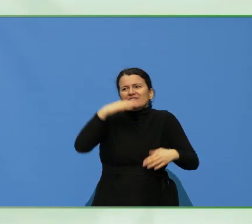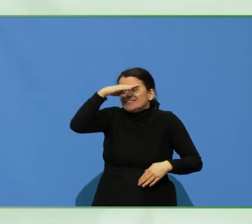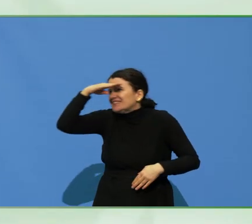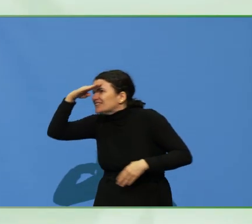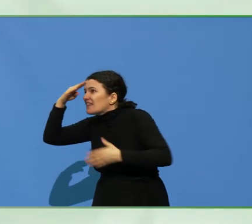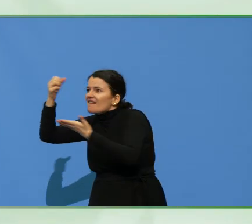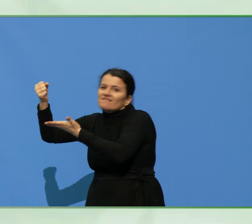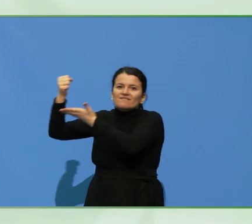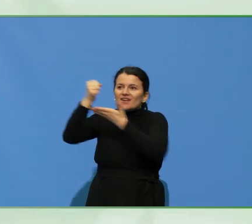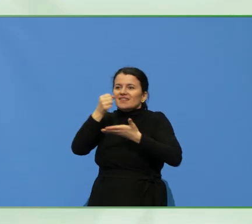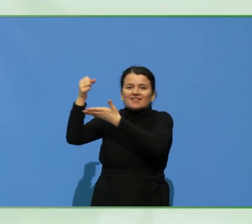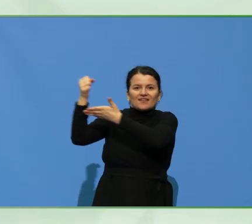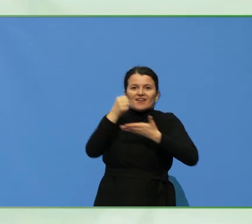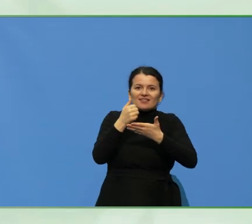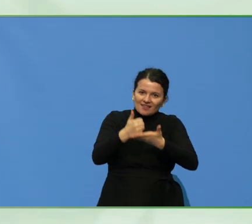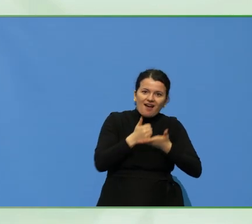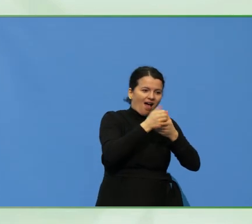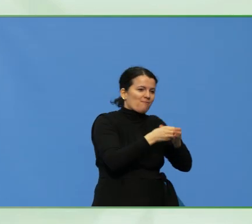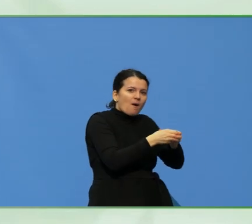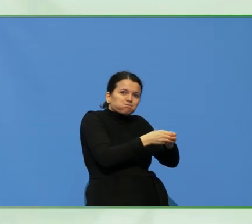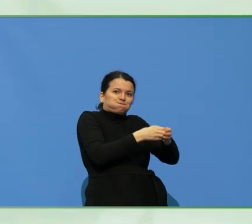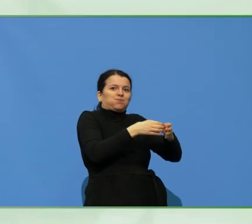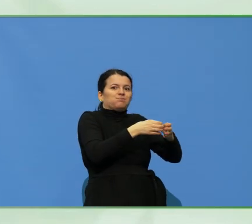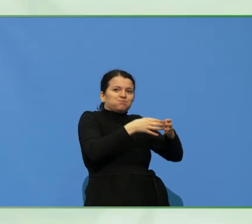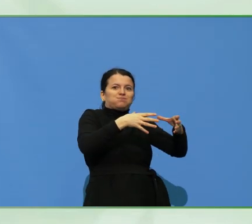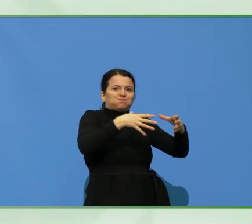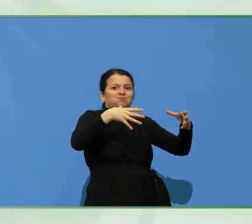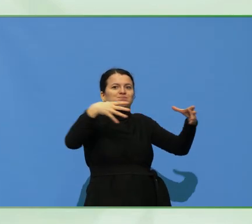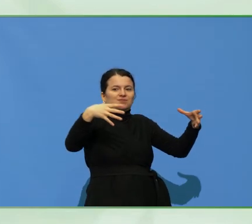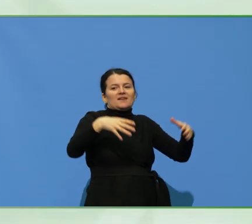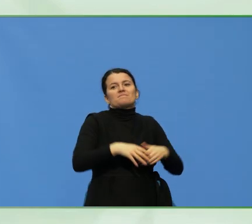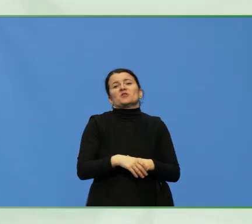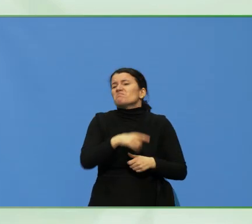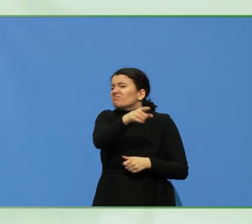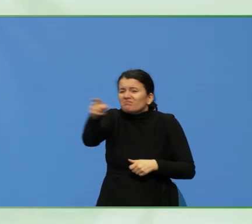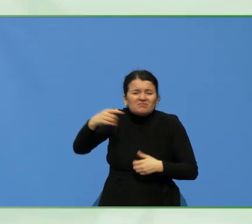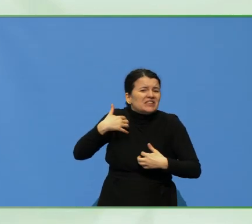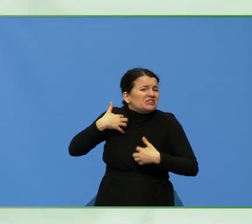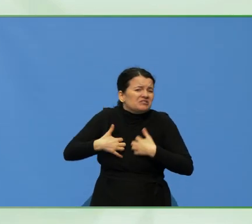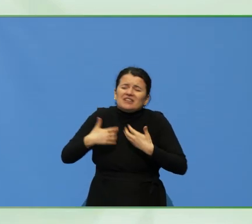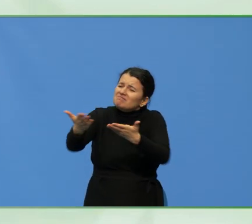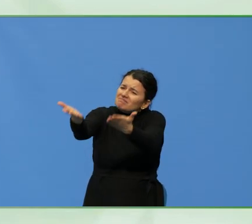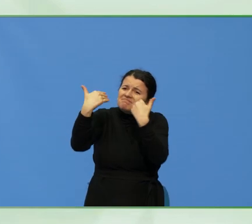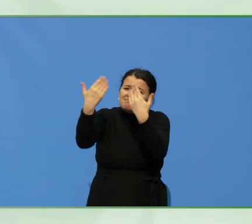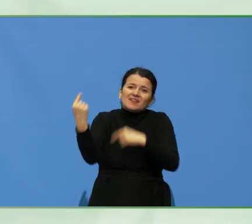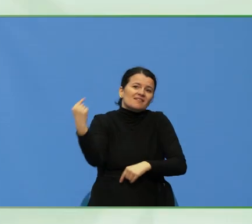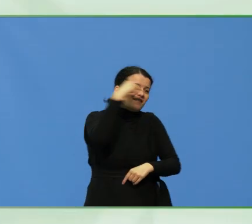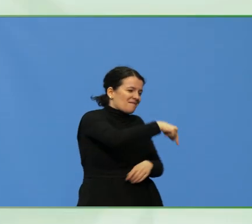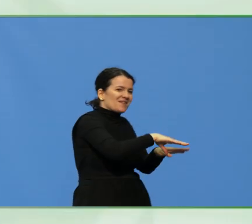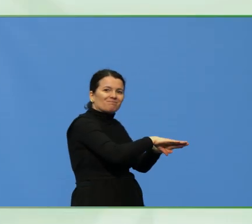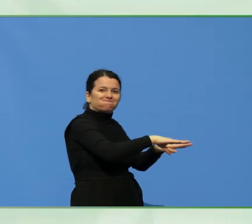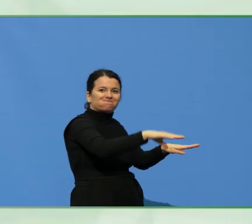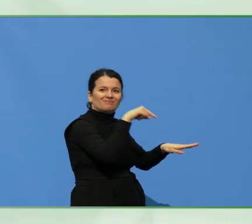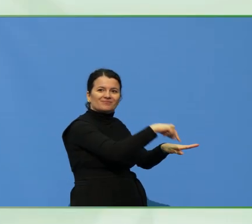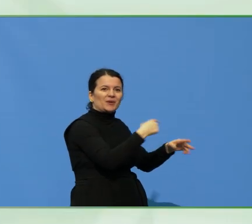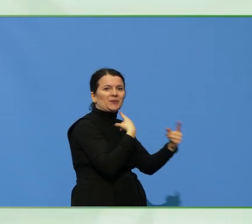help us build and grow and scale. And so I would welcome any of those conversations down at our booth. But thank you for